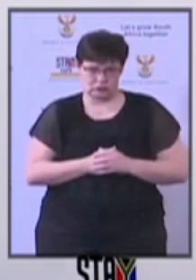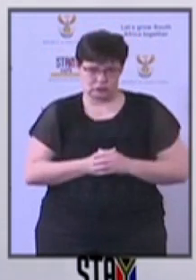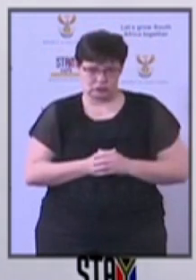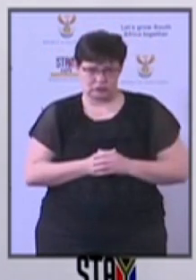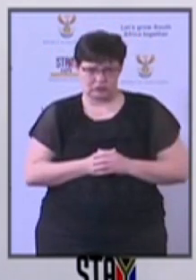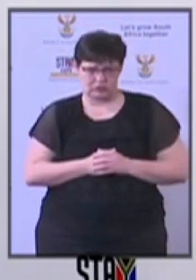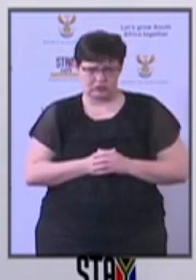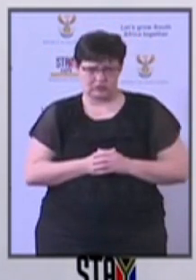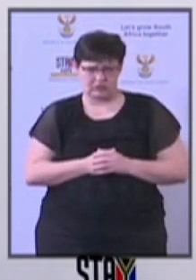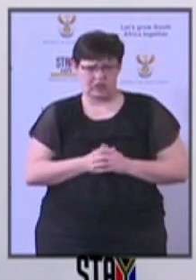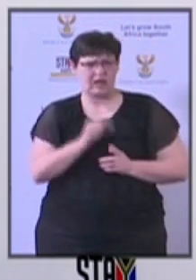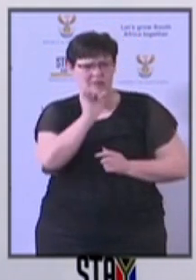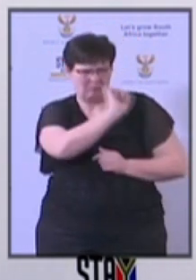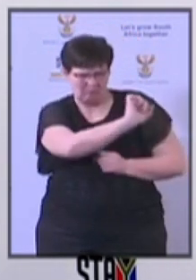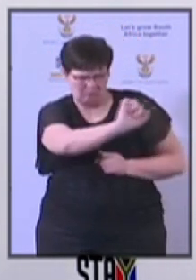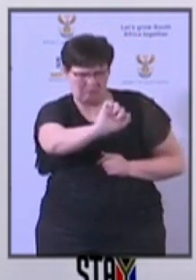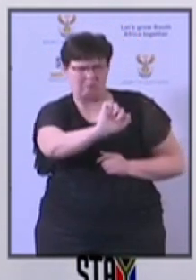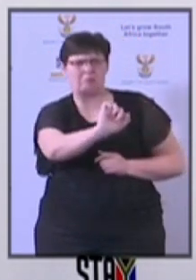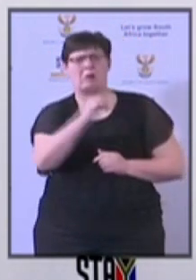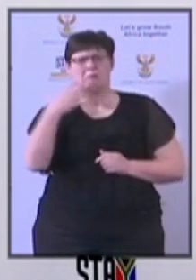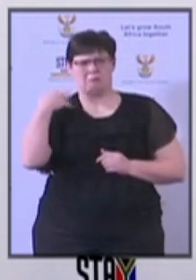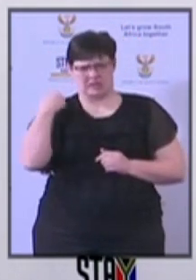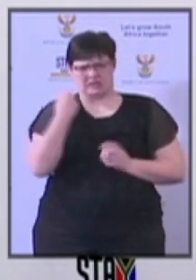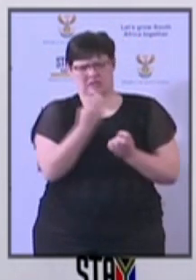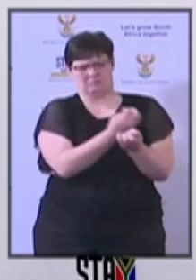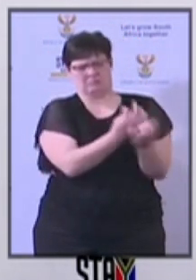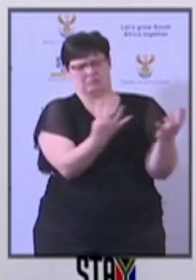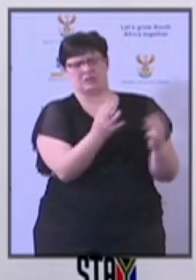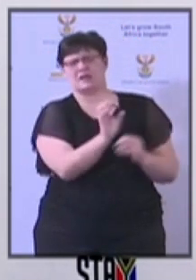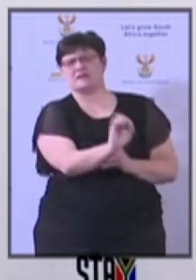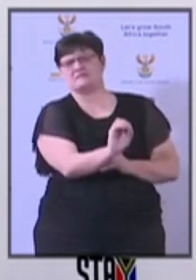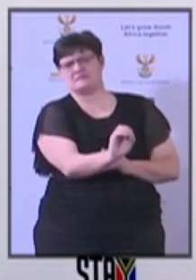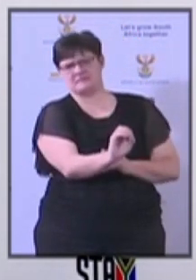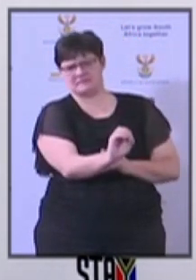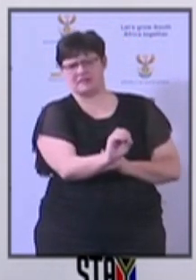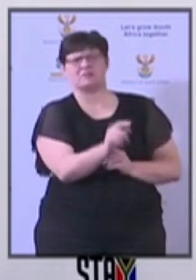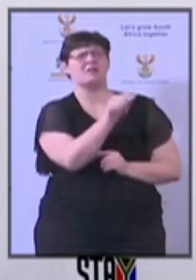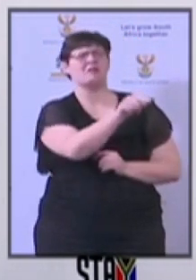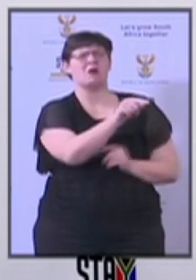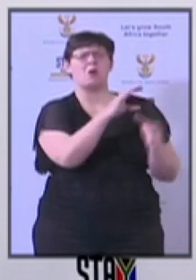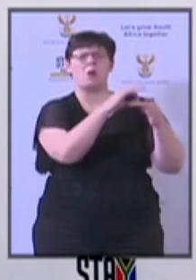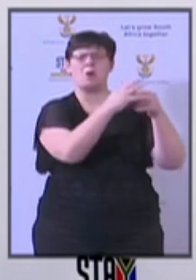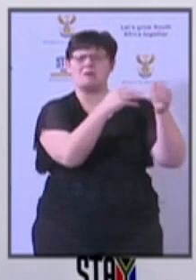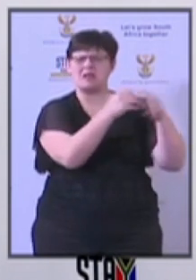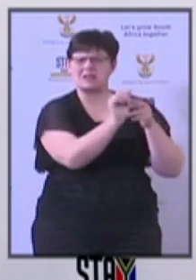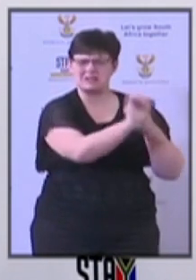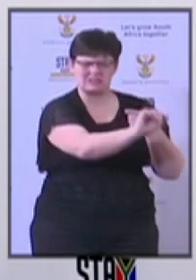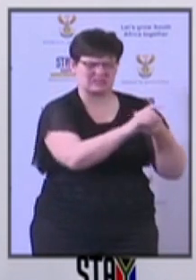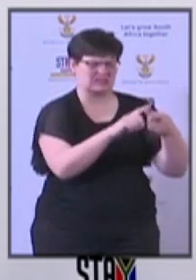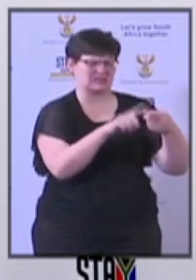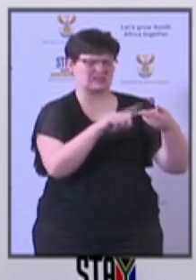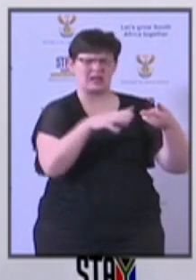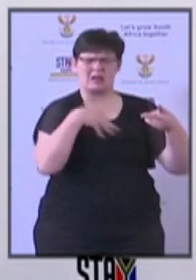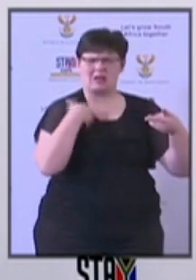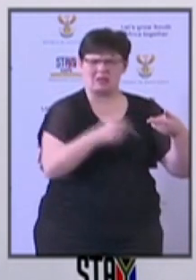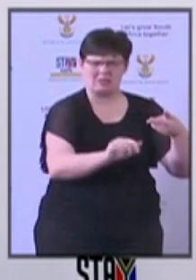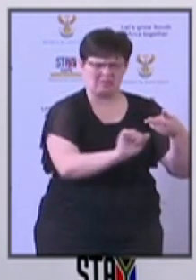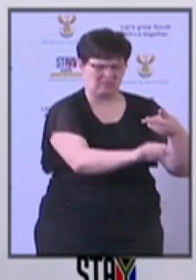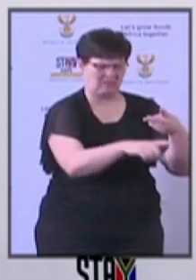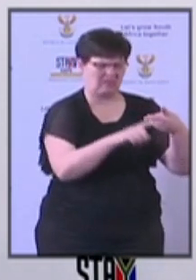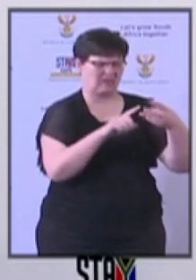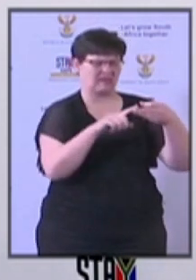If I'm not mistaken, in the delegation, there was Home Affairs, there was Health, there